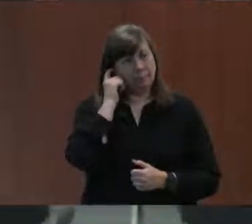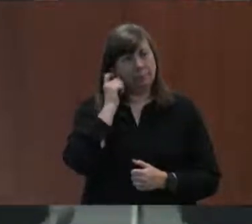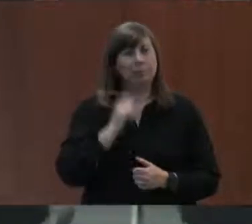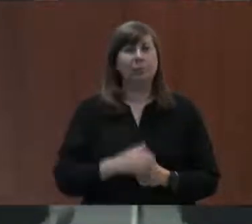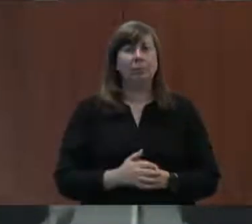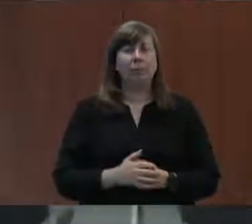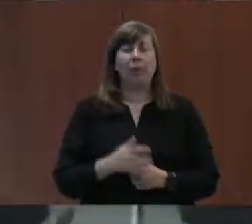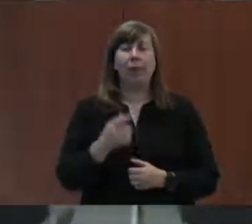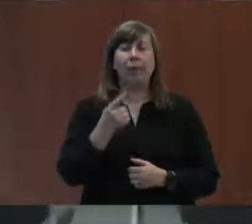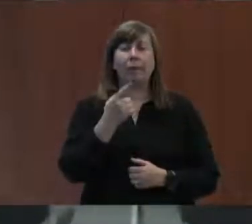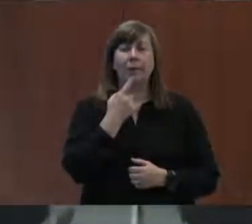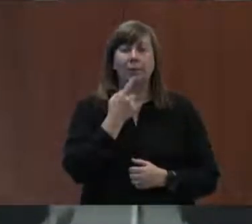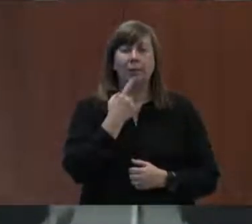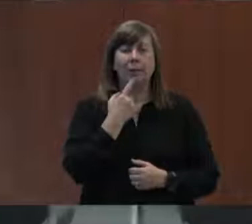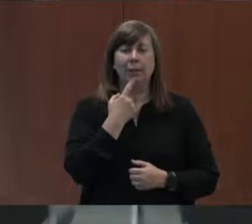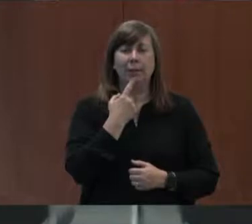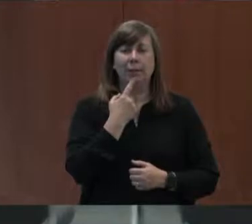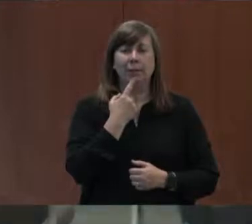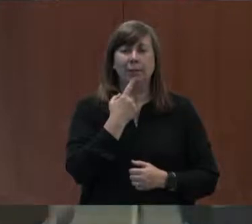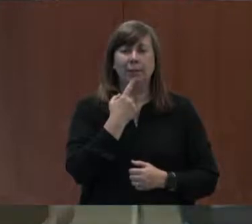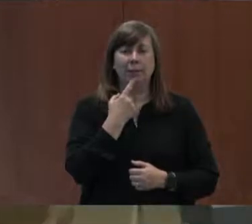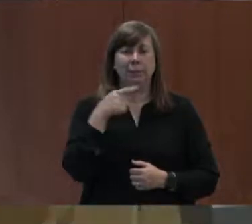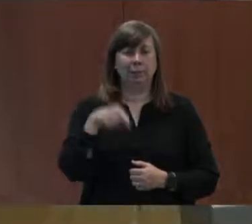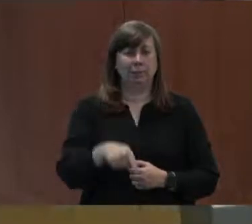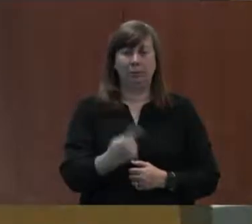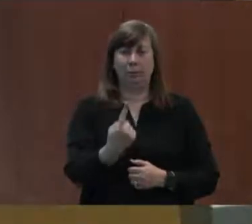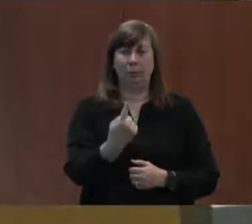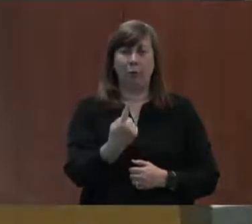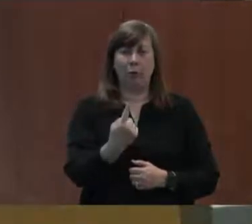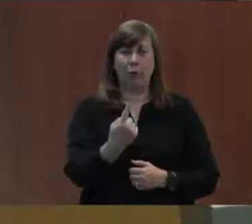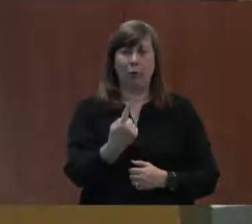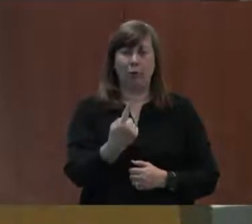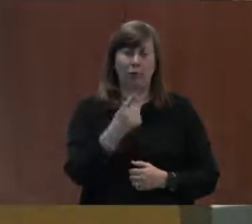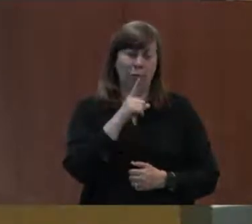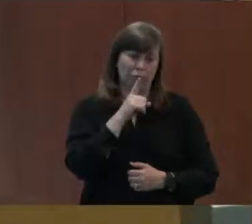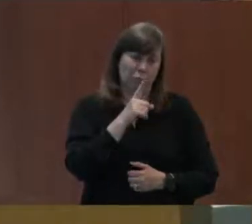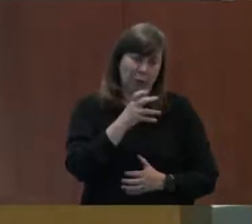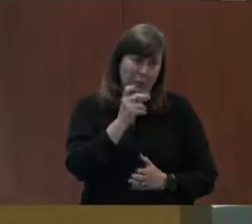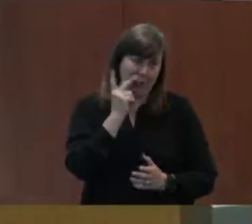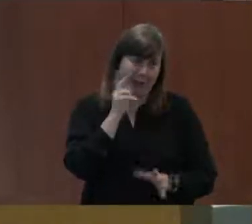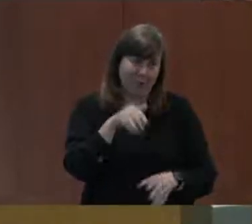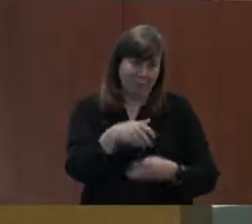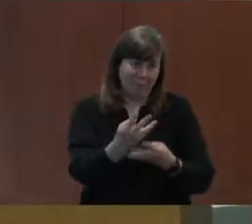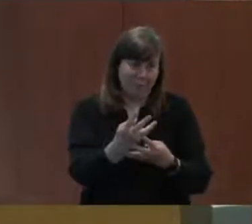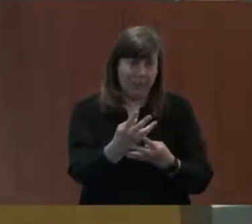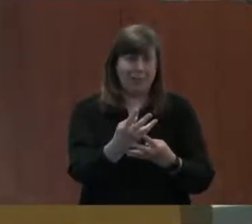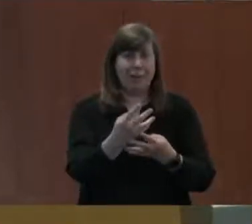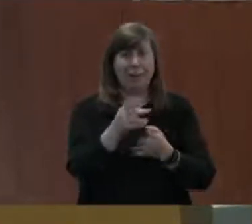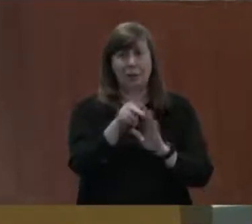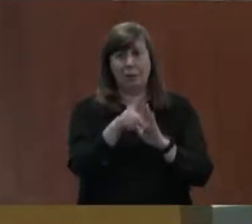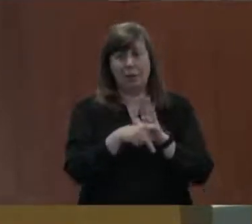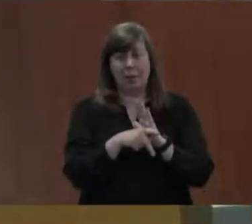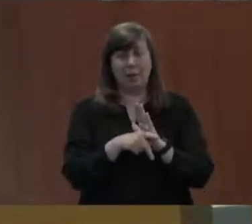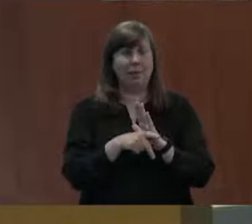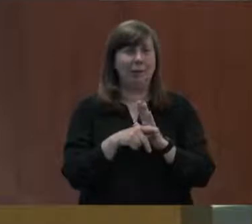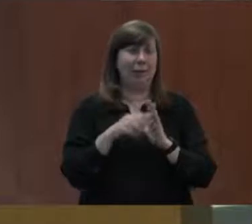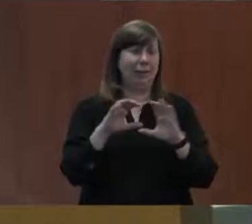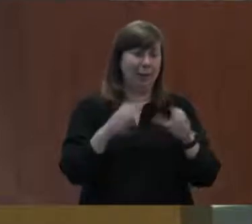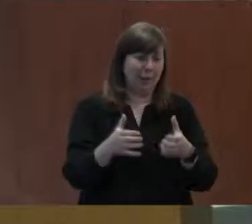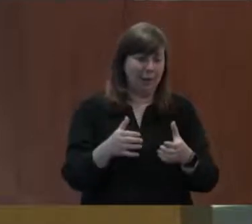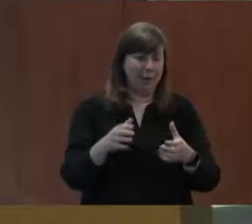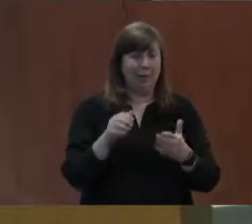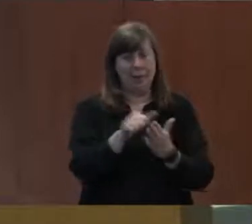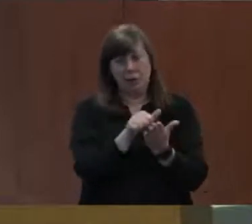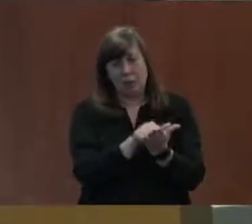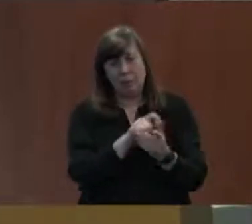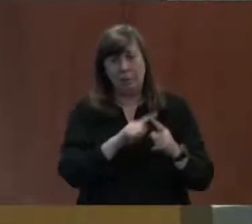I would just say that this is not one that you necessarily want to see come up on your policy committee agenda, but to me it